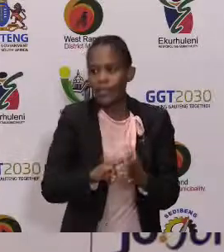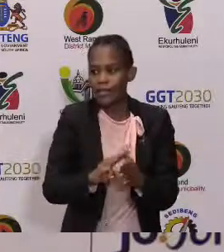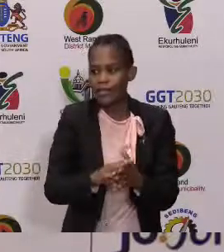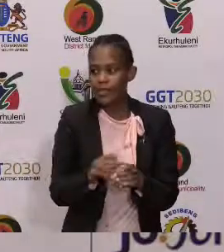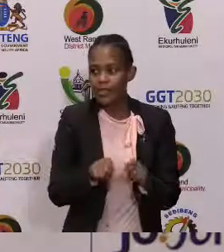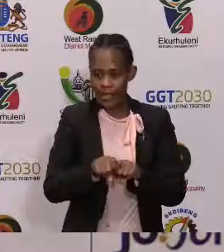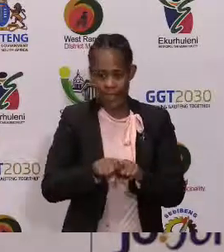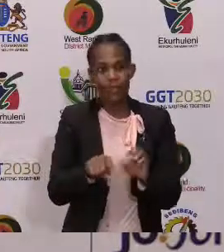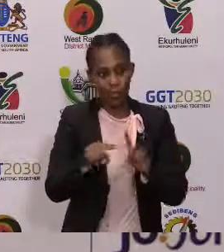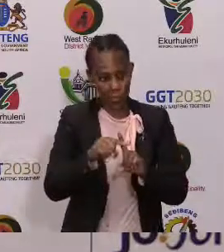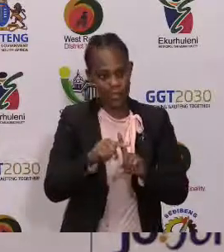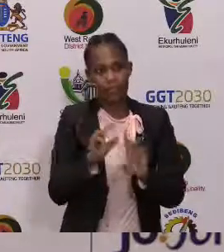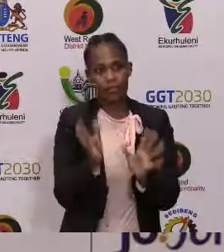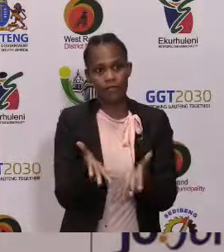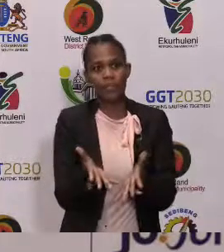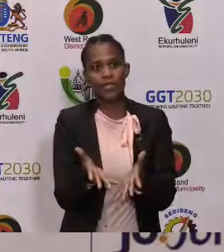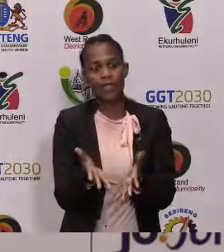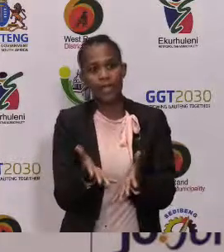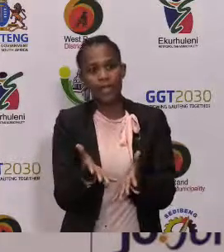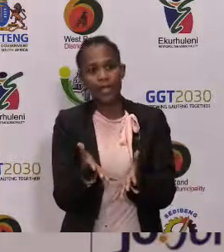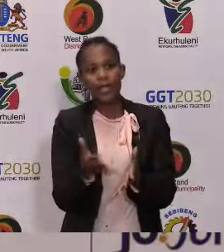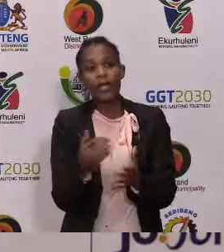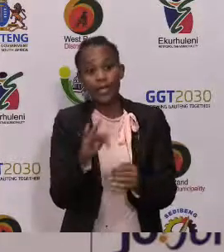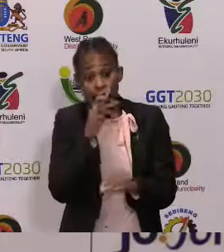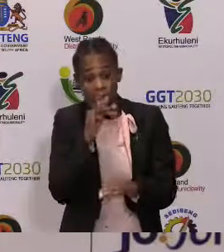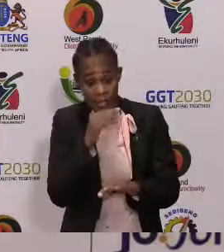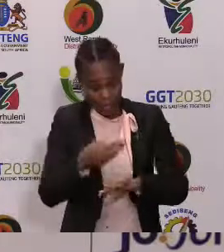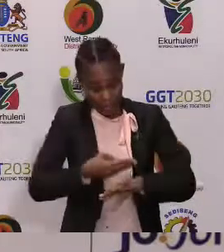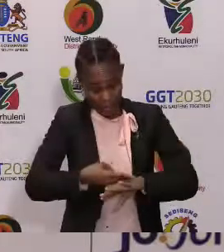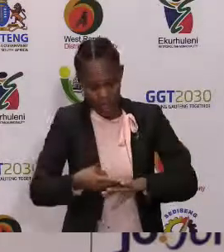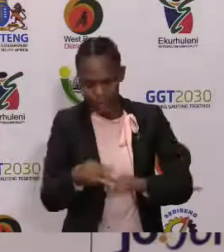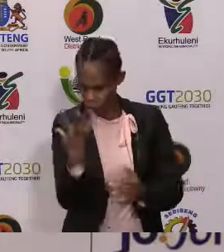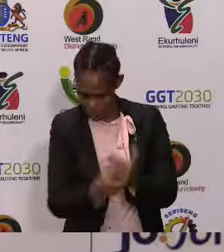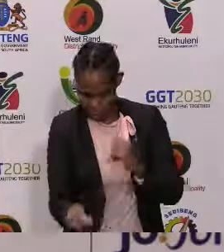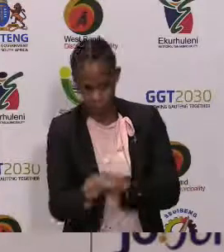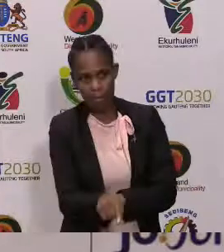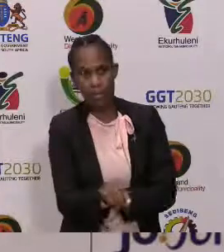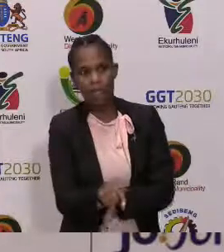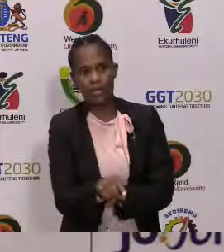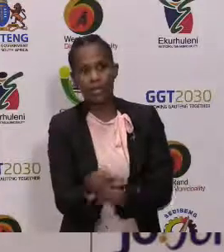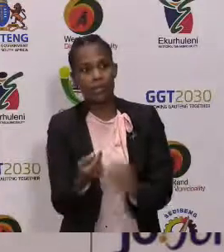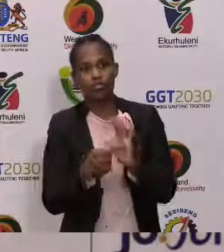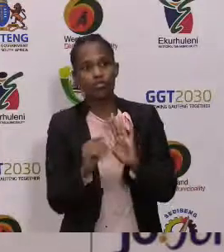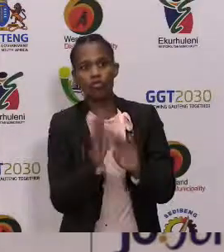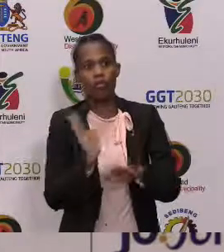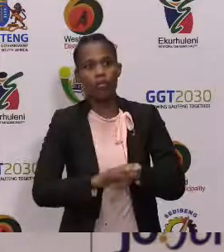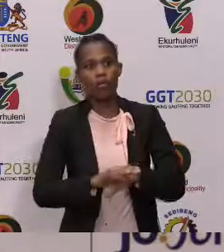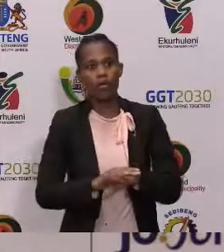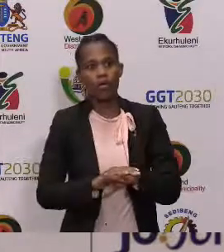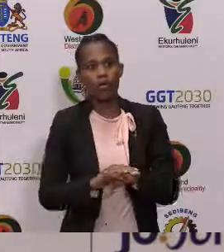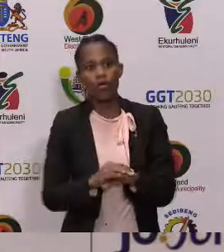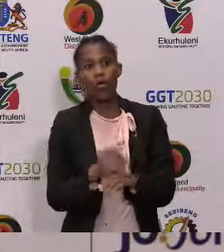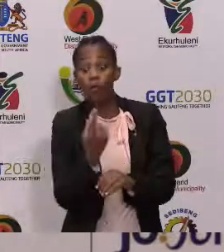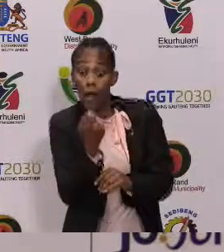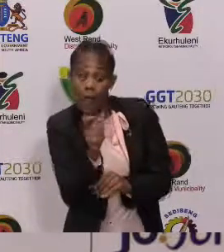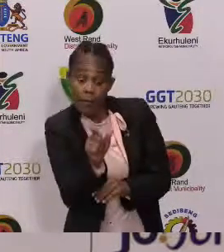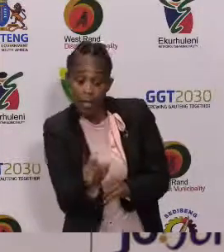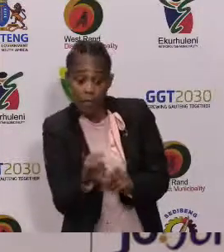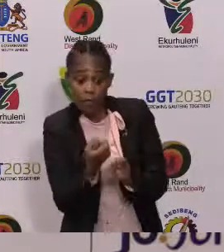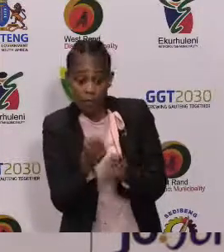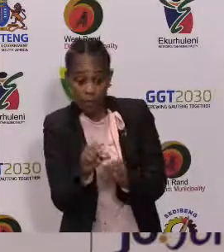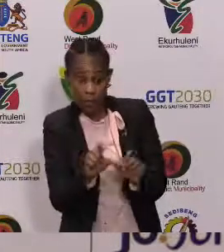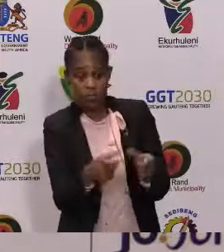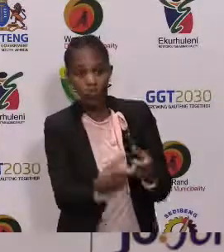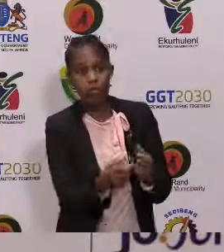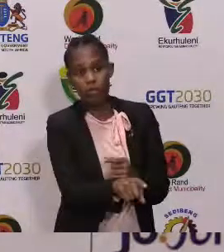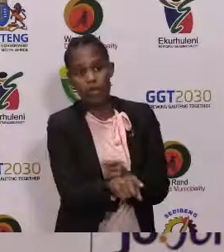As I mentioned earlier, you get this waning of the antibody. It disappears. Right? So 1 out of every 2 people that was probably infected before